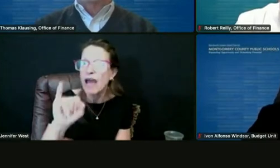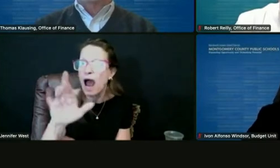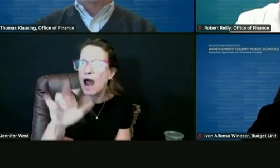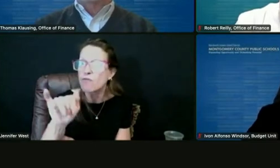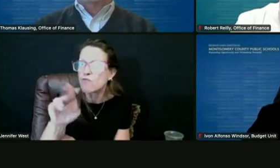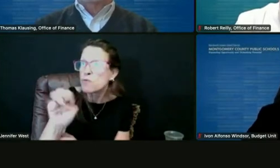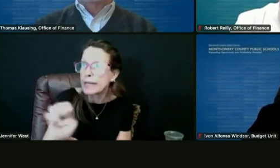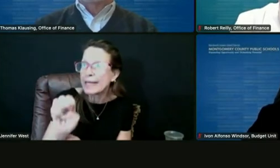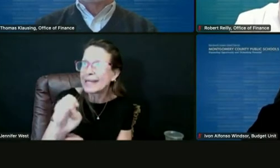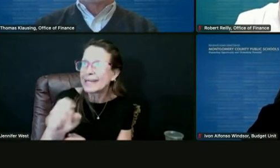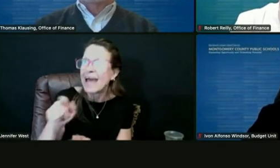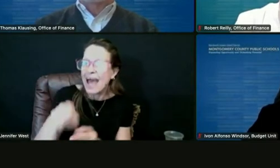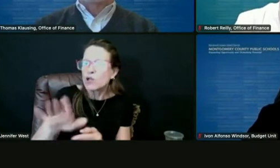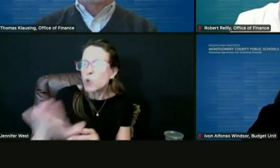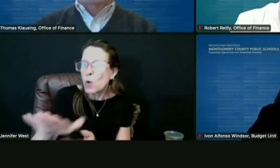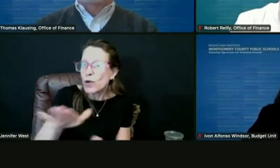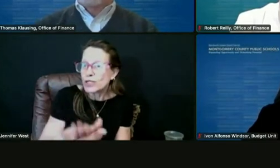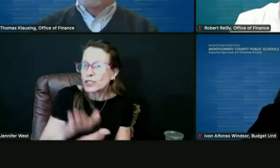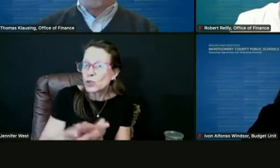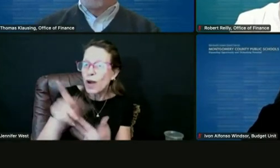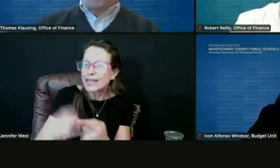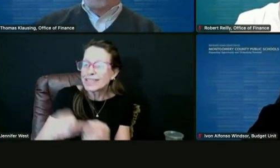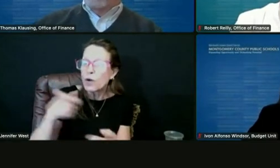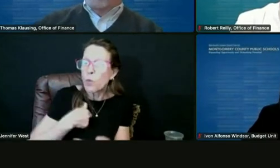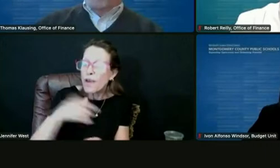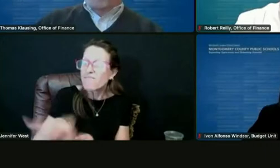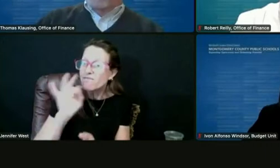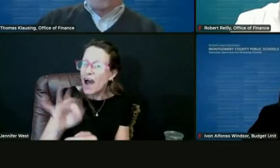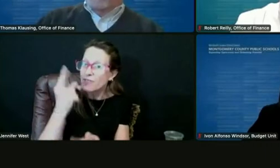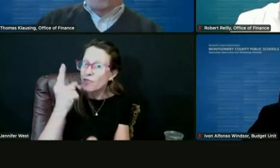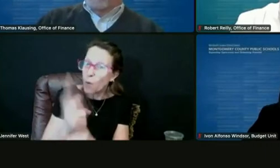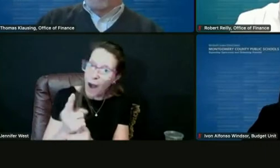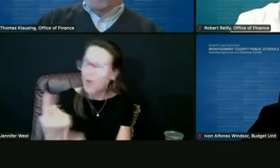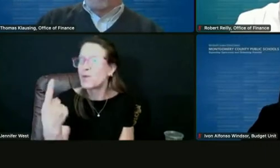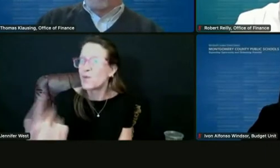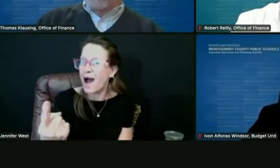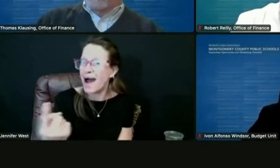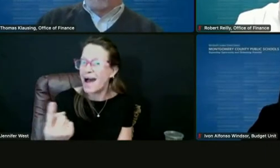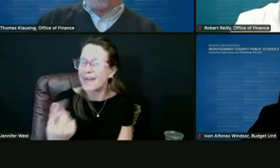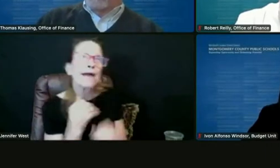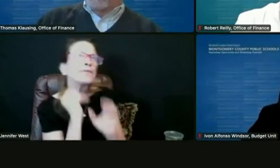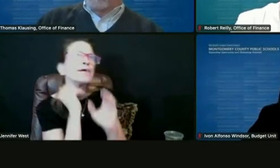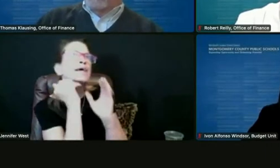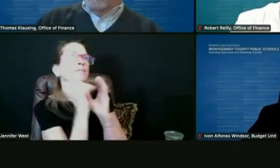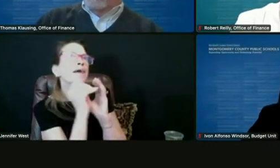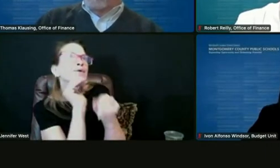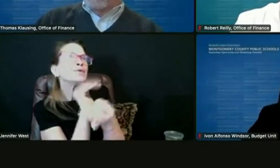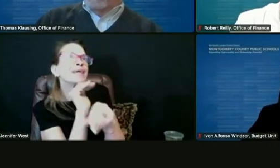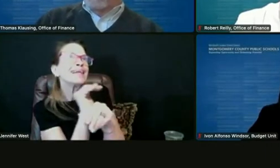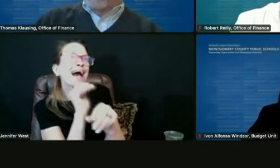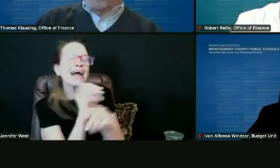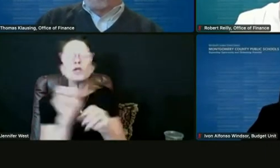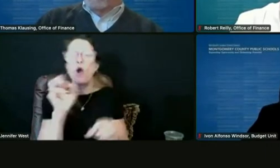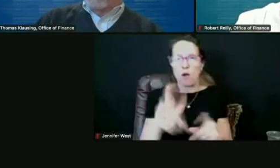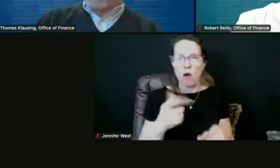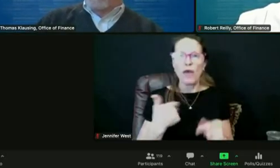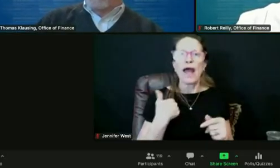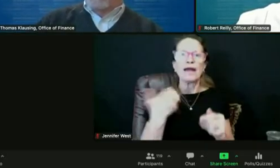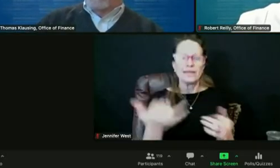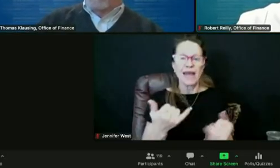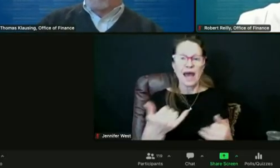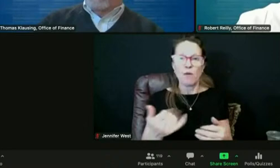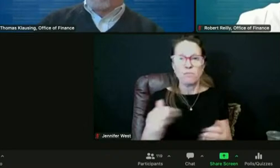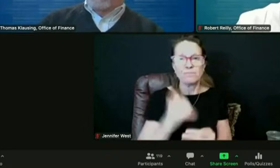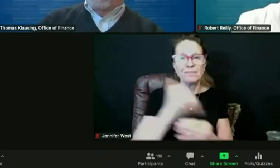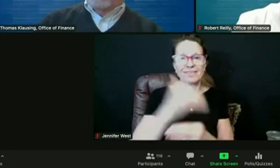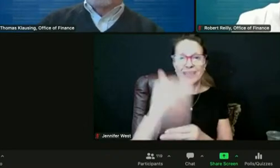the right one. Thank you. I'll email you tonight. Wonderful. Okay, back over to you, Ms. Bo. Irene set the